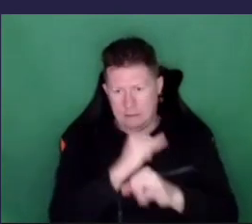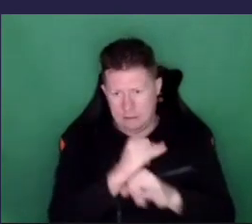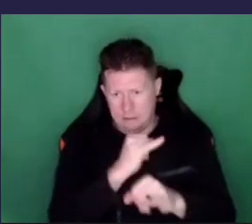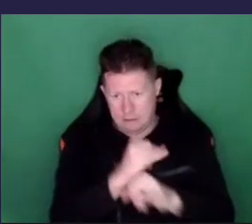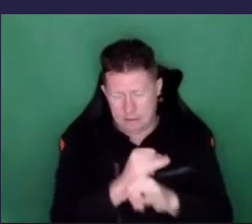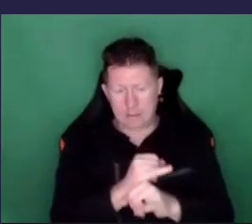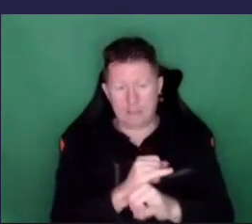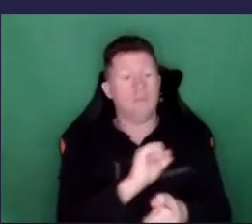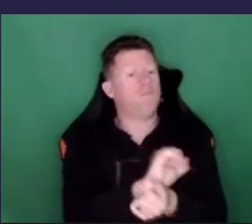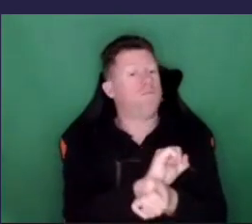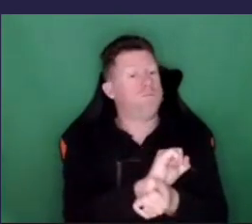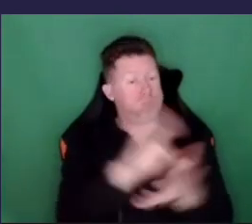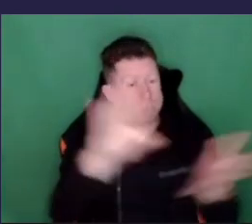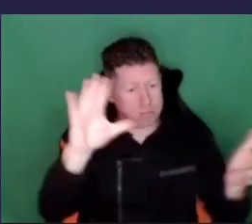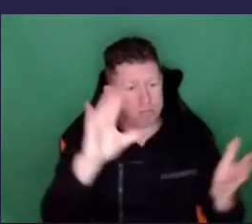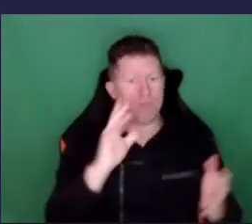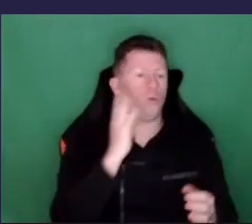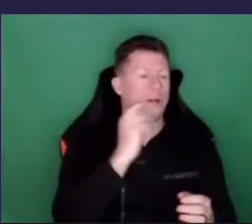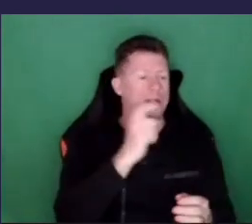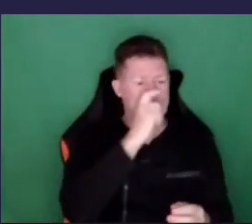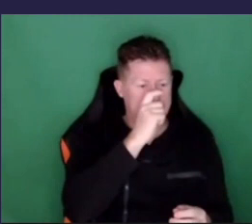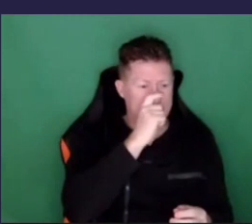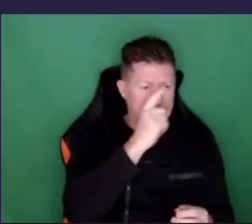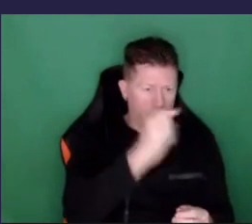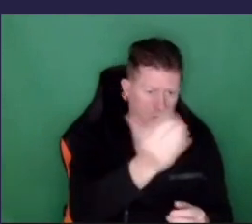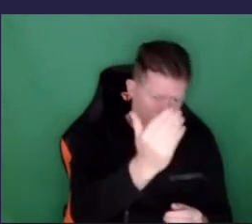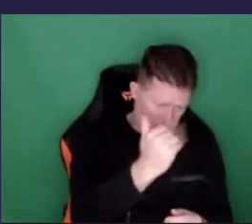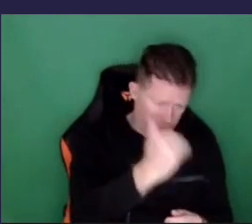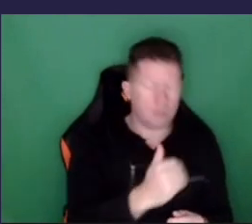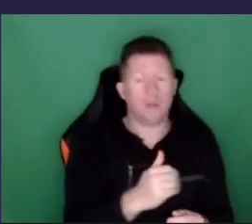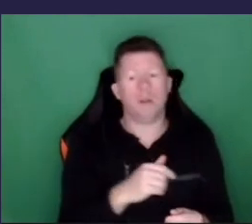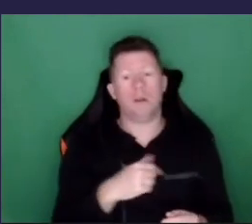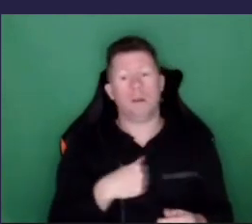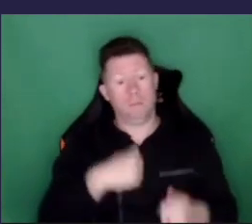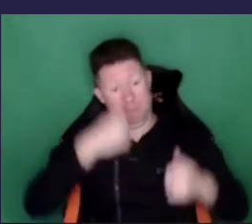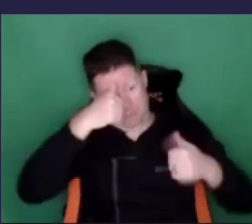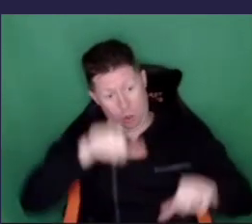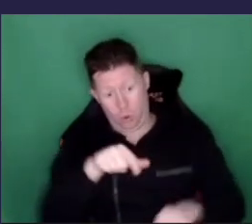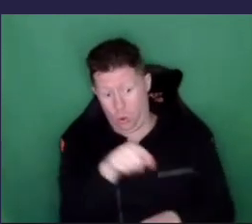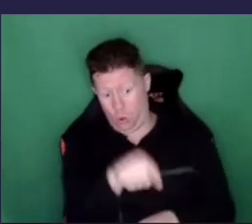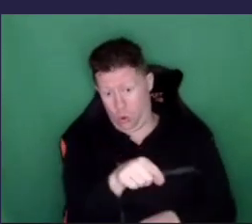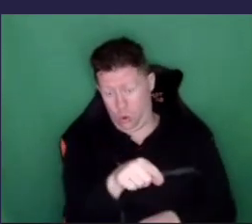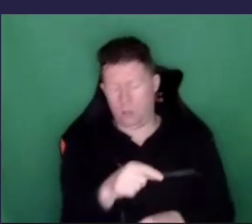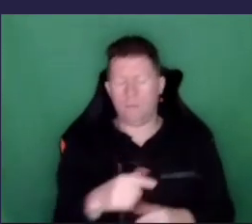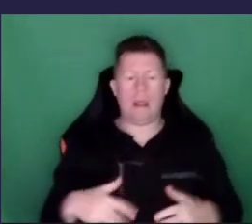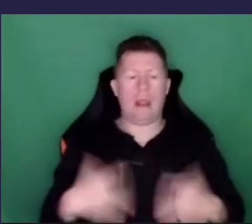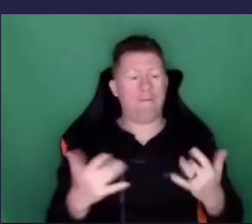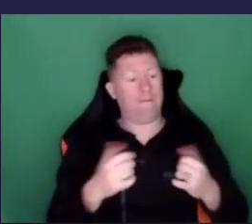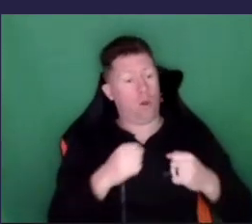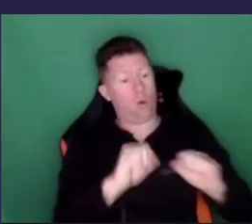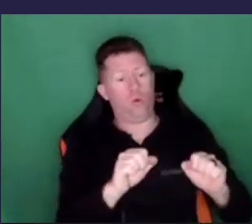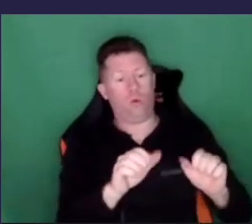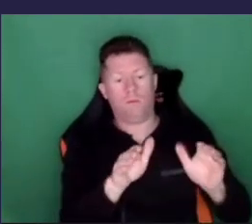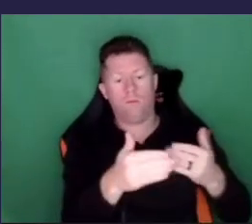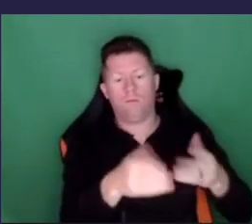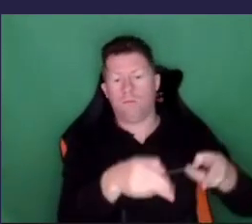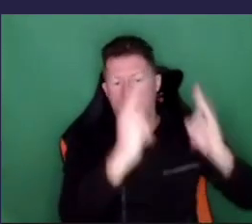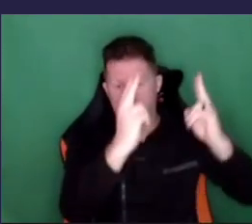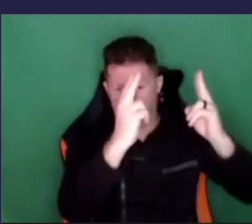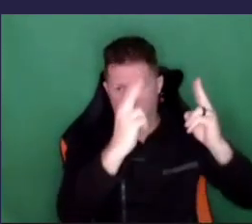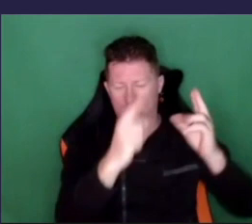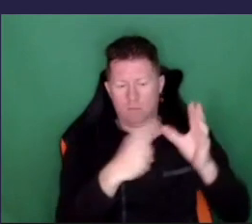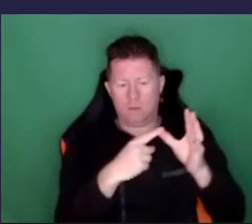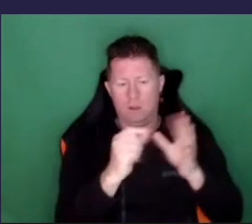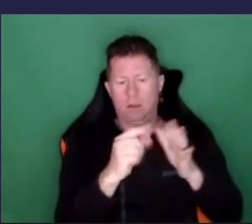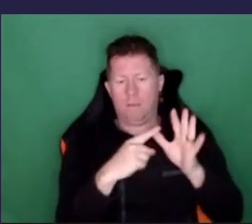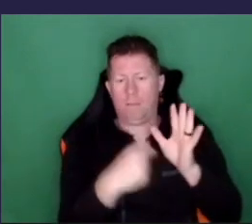were old enough to bring her out. And when I knew her, she was living in her own apartment. And this was me and a